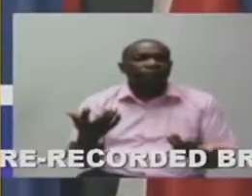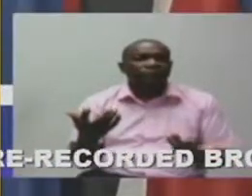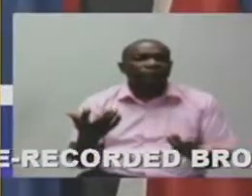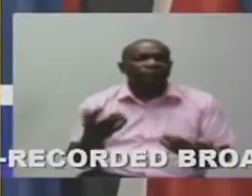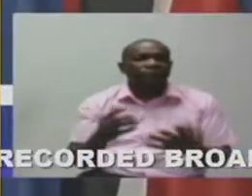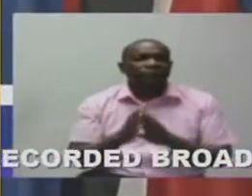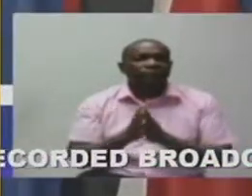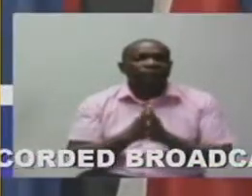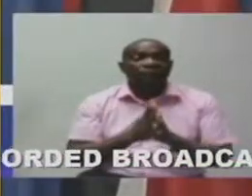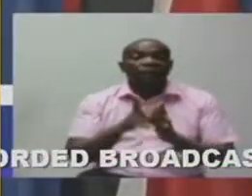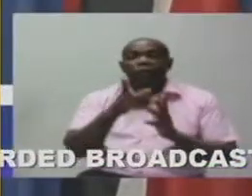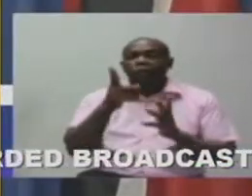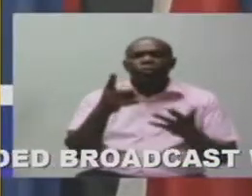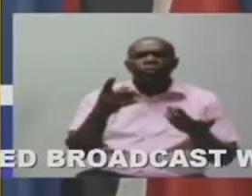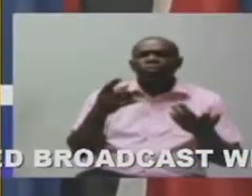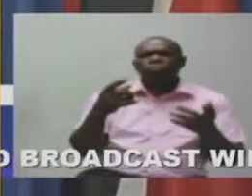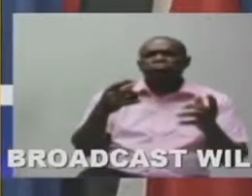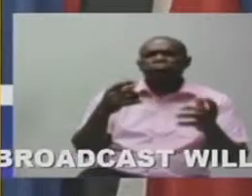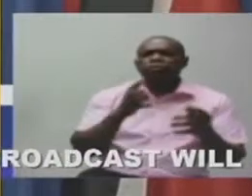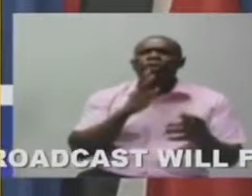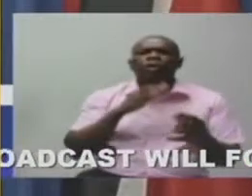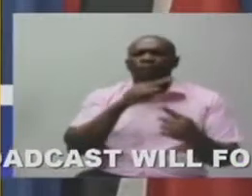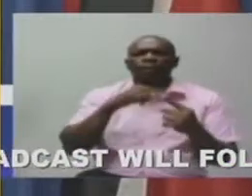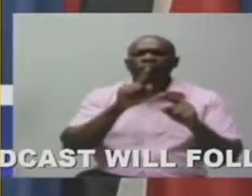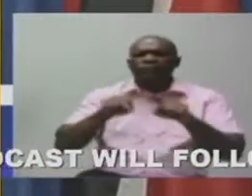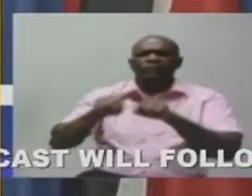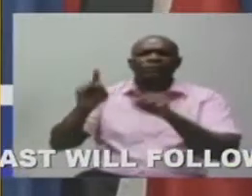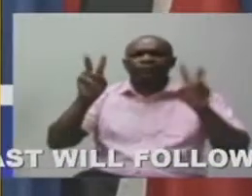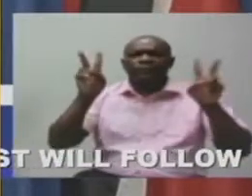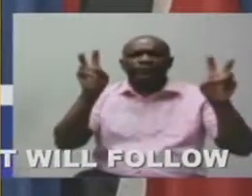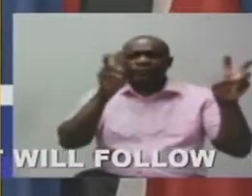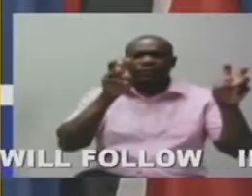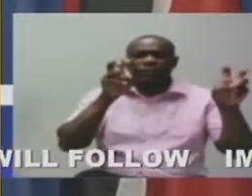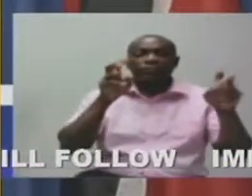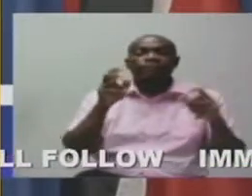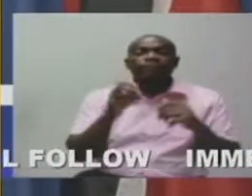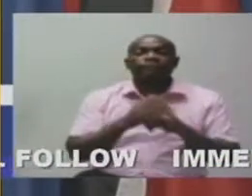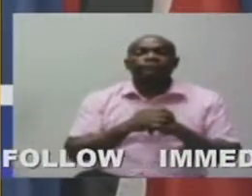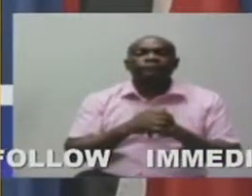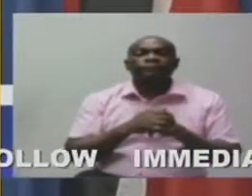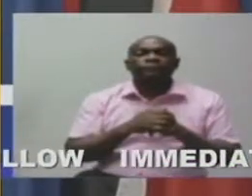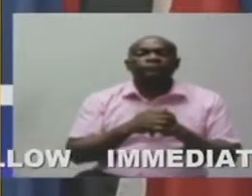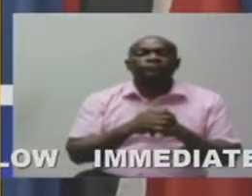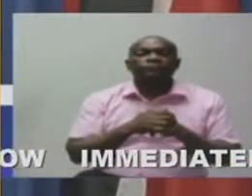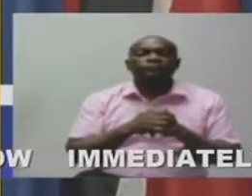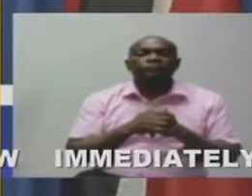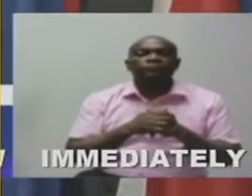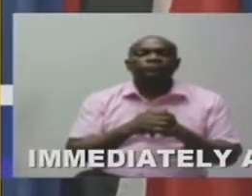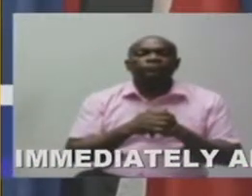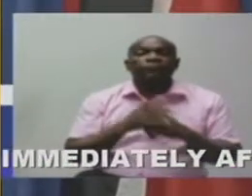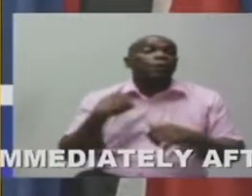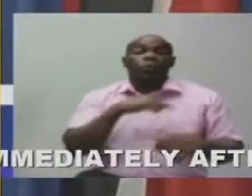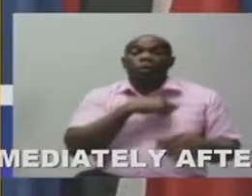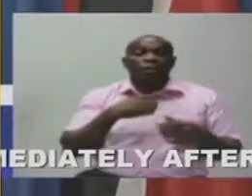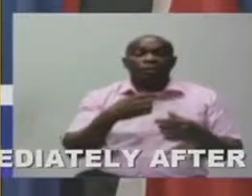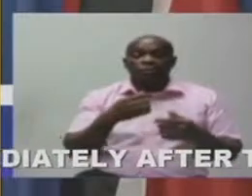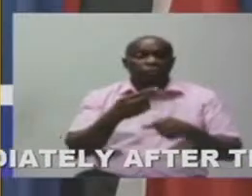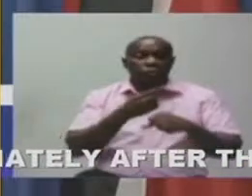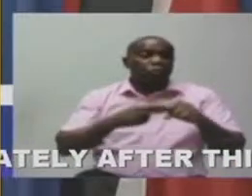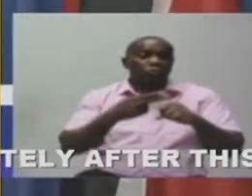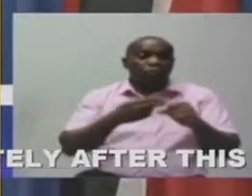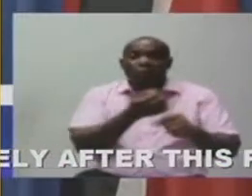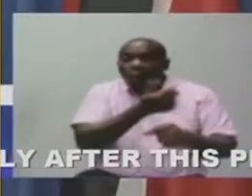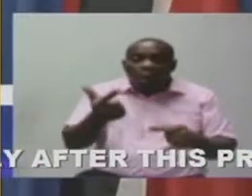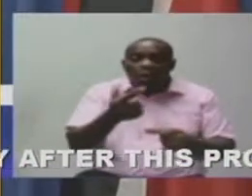issues. We would have done what had to be done using whatever resources we've had,